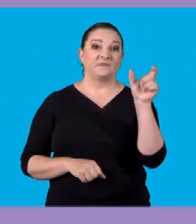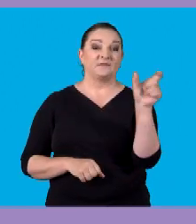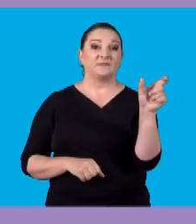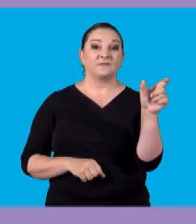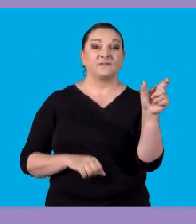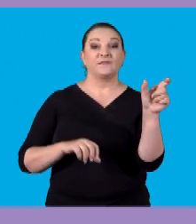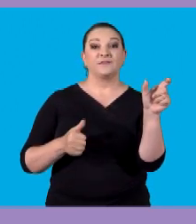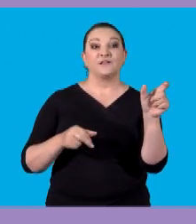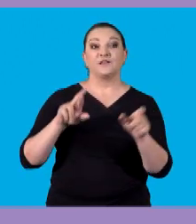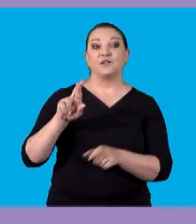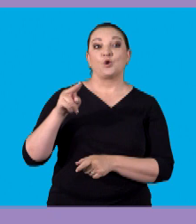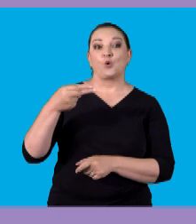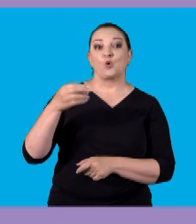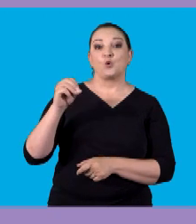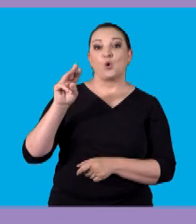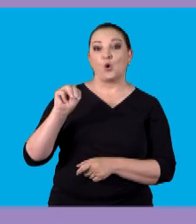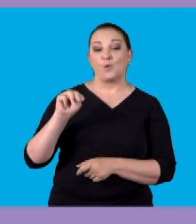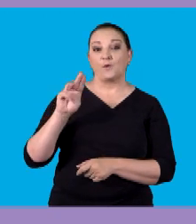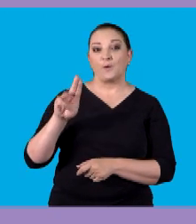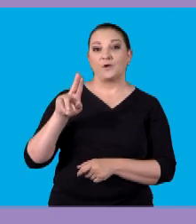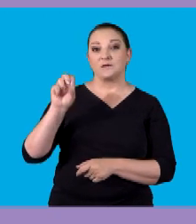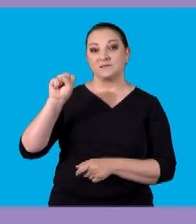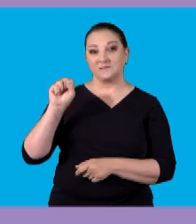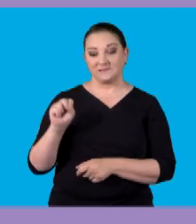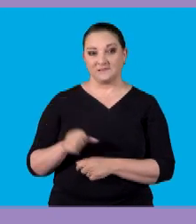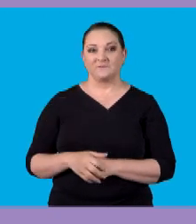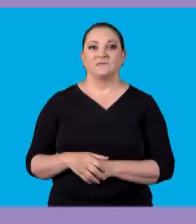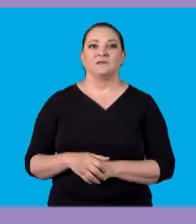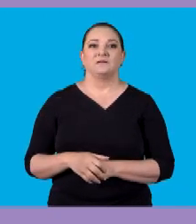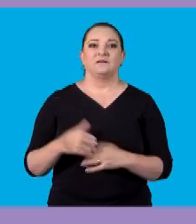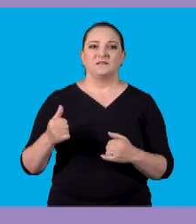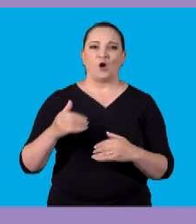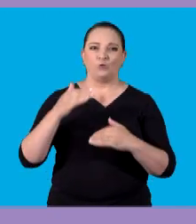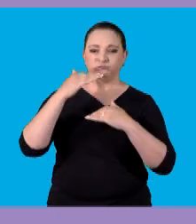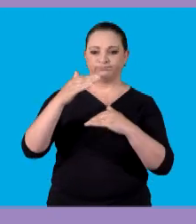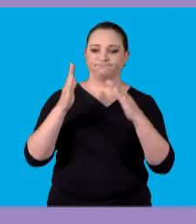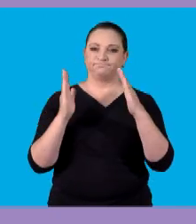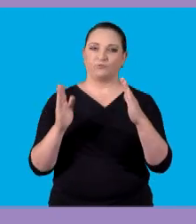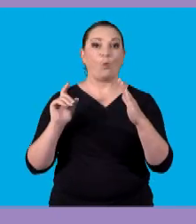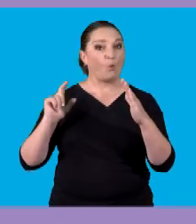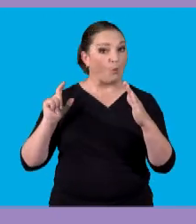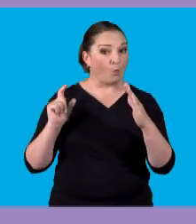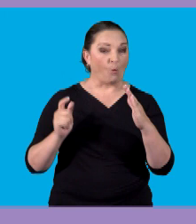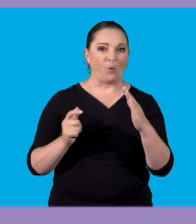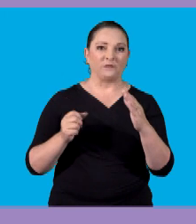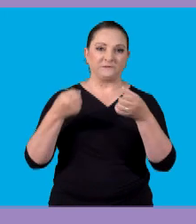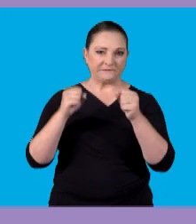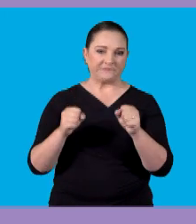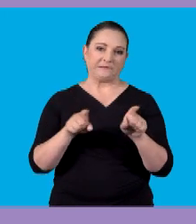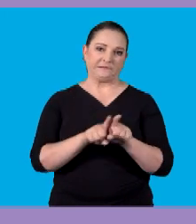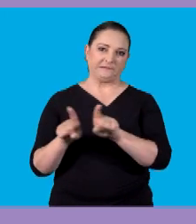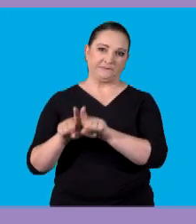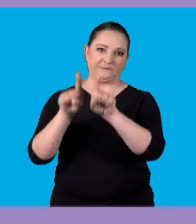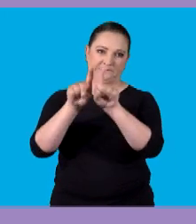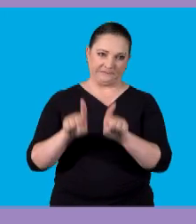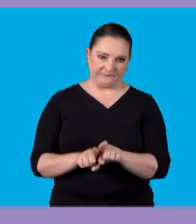parallel. Then we are going to look at a rhombus, which is a parallelogram with all 4 sides